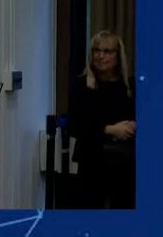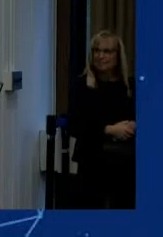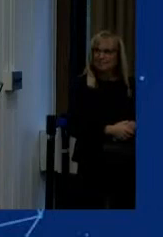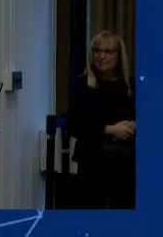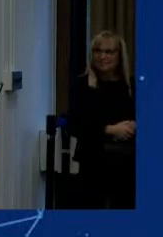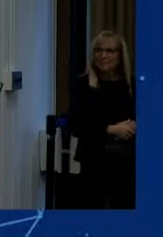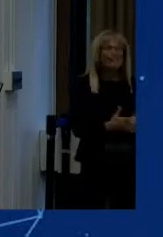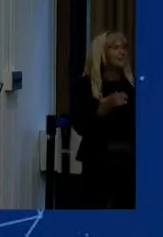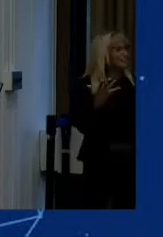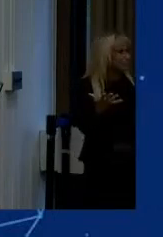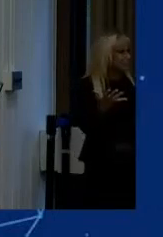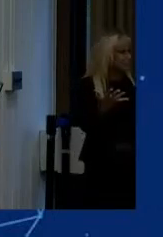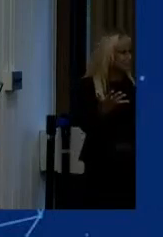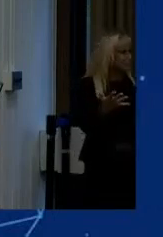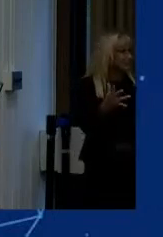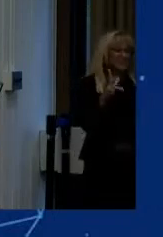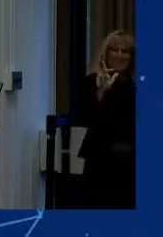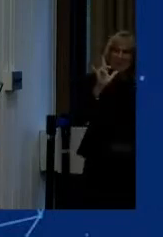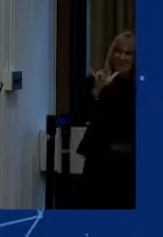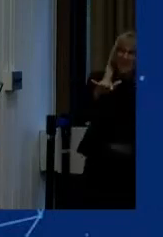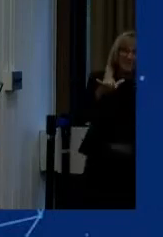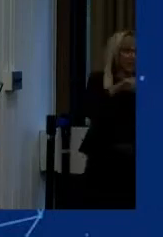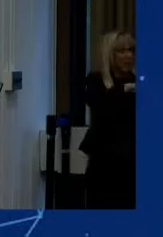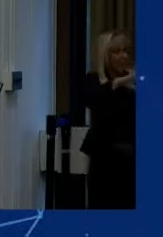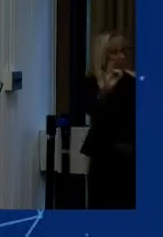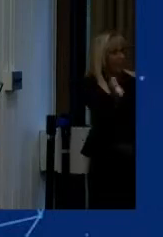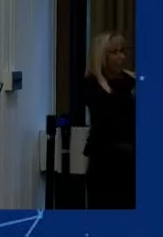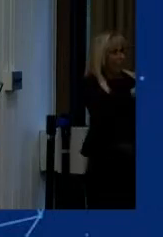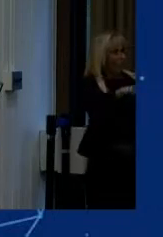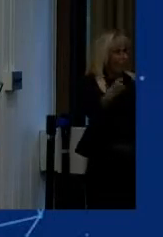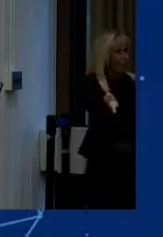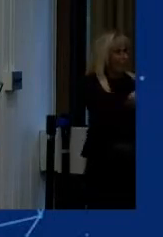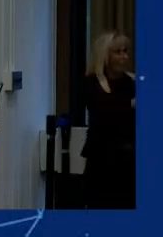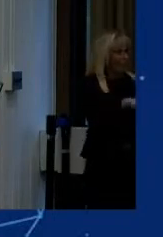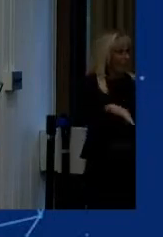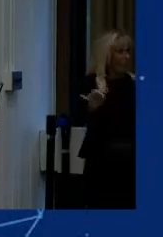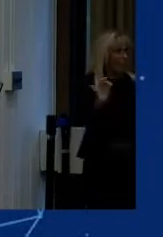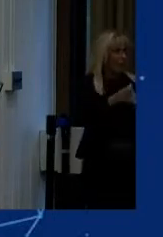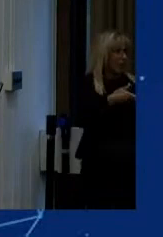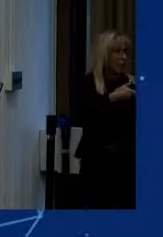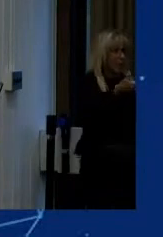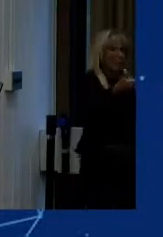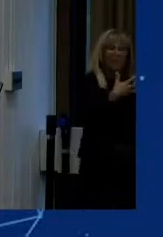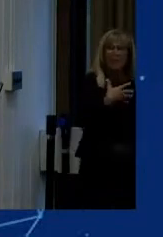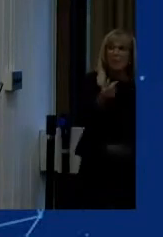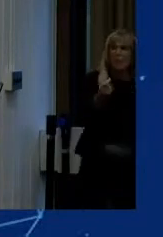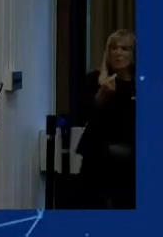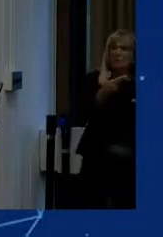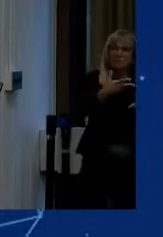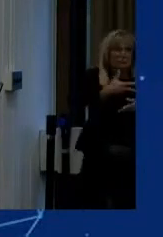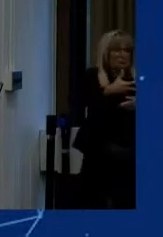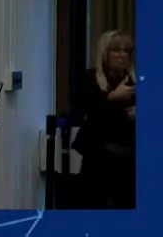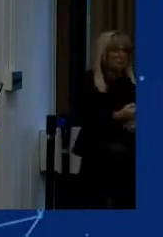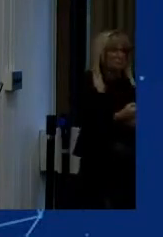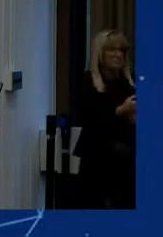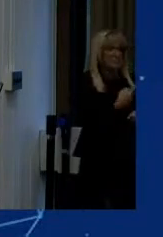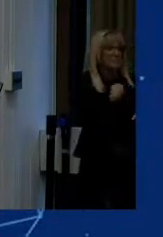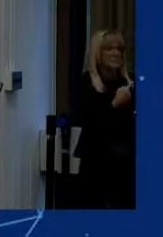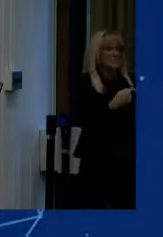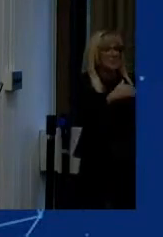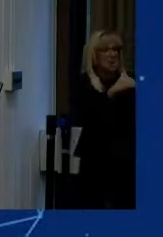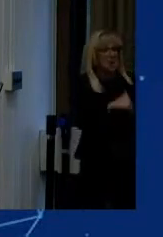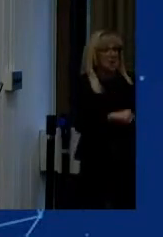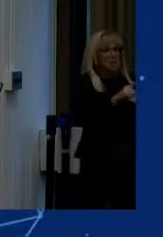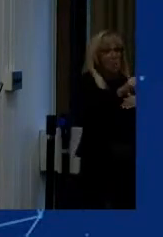Okay. Now, that is a pretty long welcome, so we wanted to shorten it. So we interacted with the tool and said, make it under